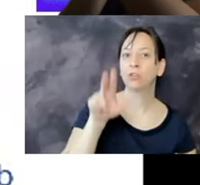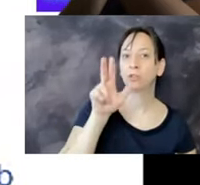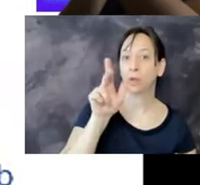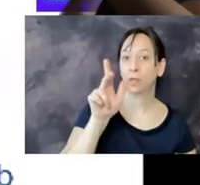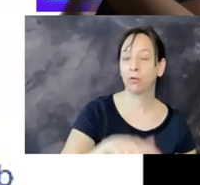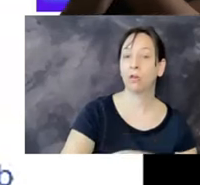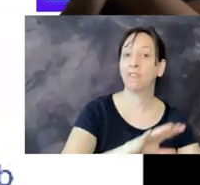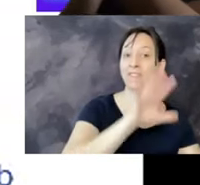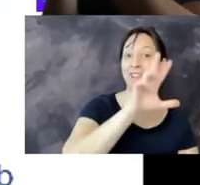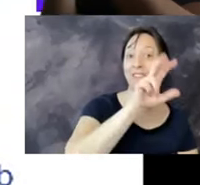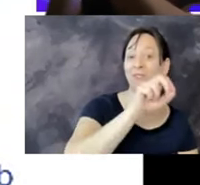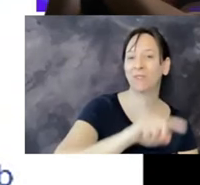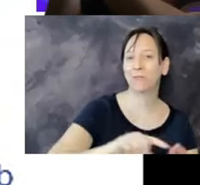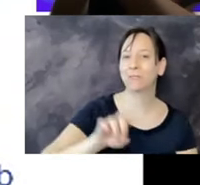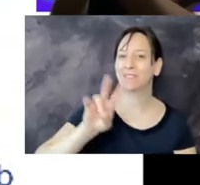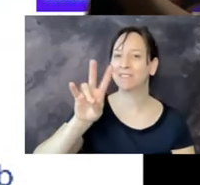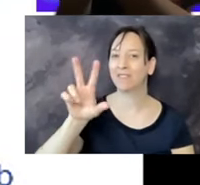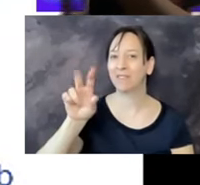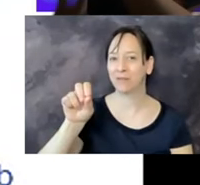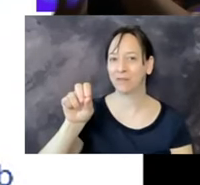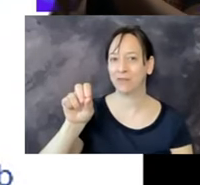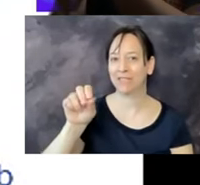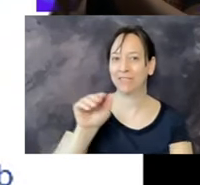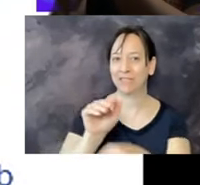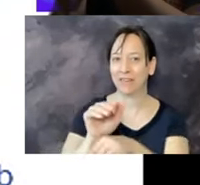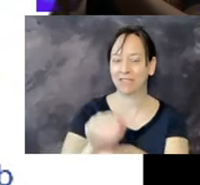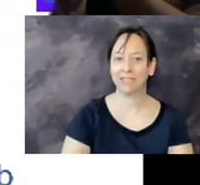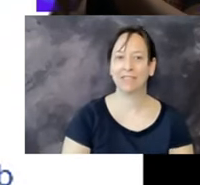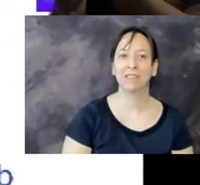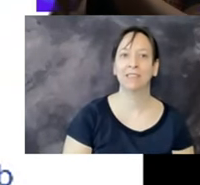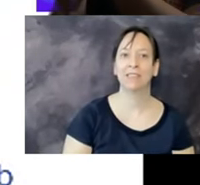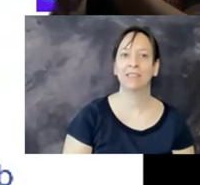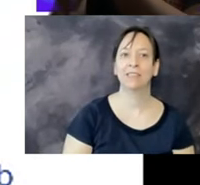from 5:30 to 7:30. The link